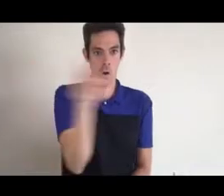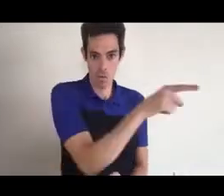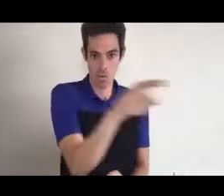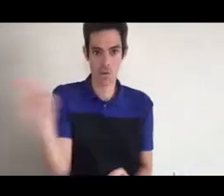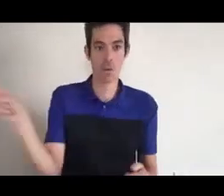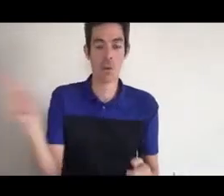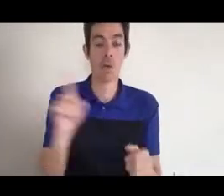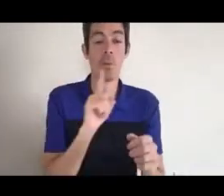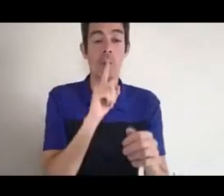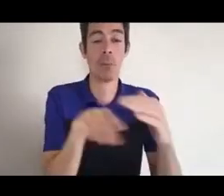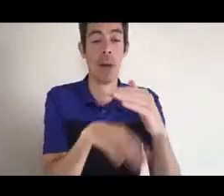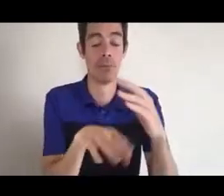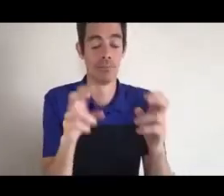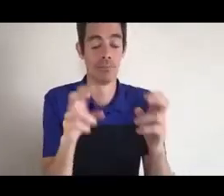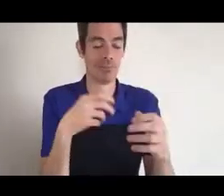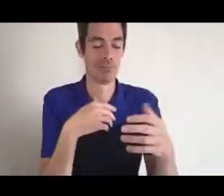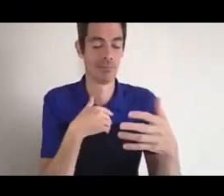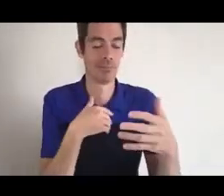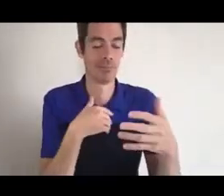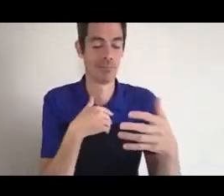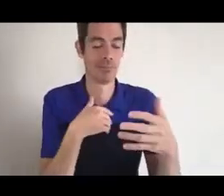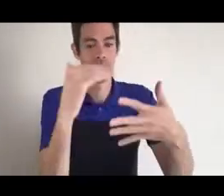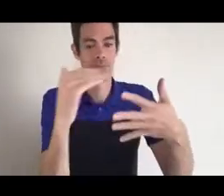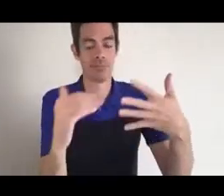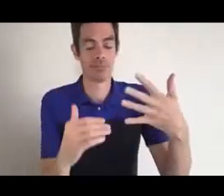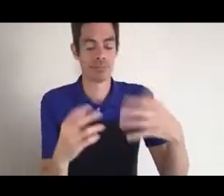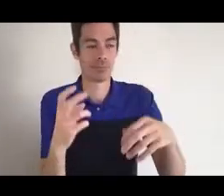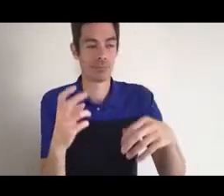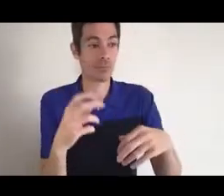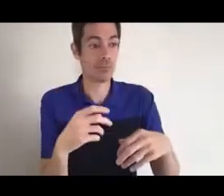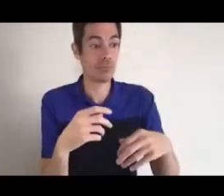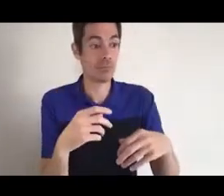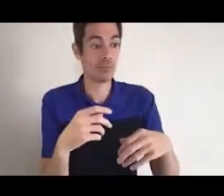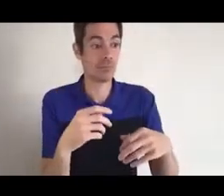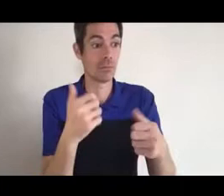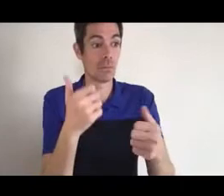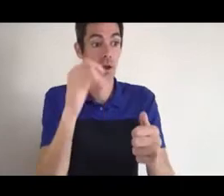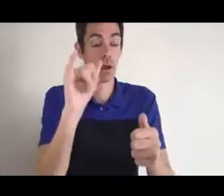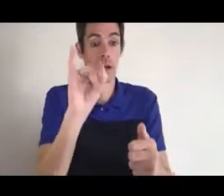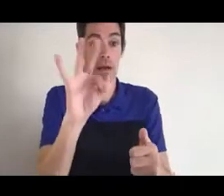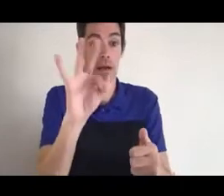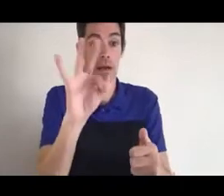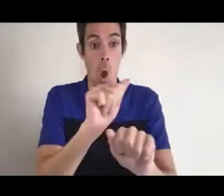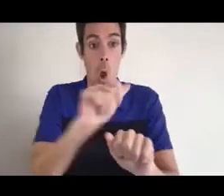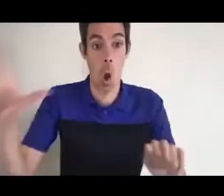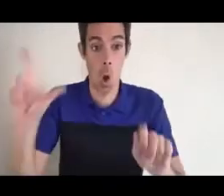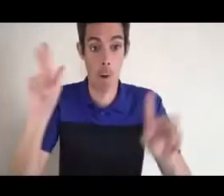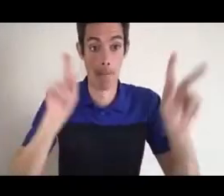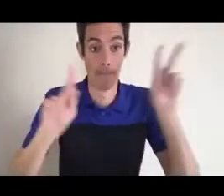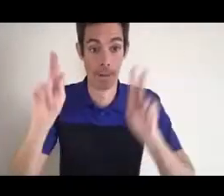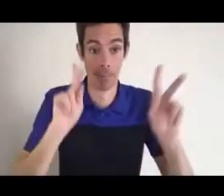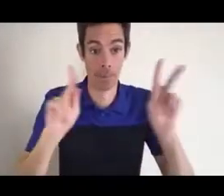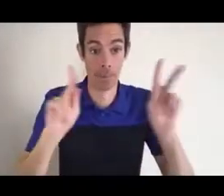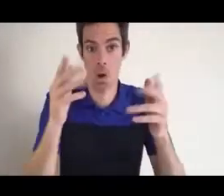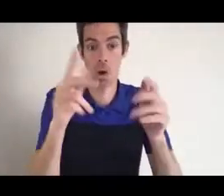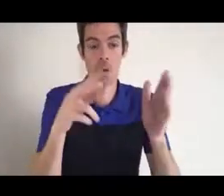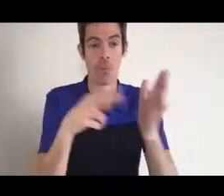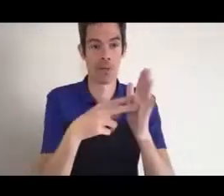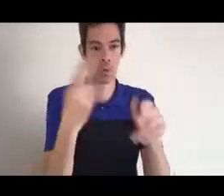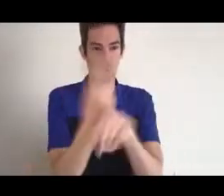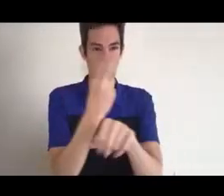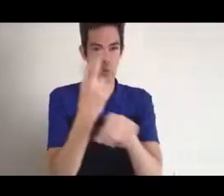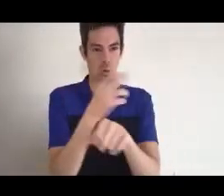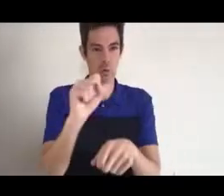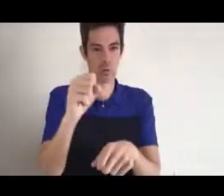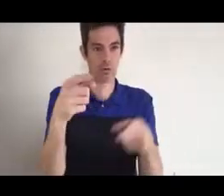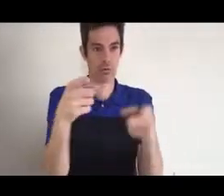love everyone. So I incorporated everyone into the sign for love in the direction that I moved the love